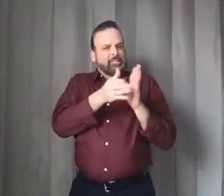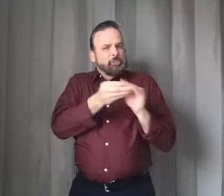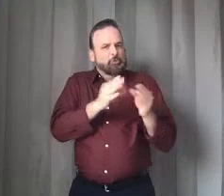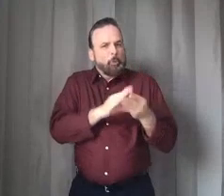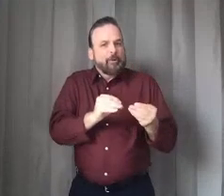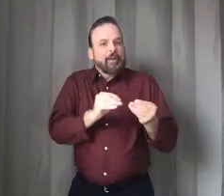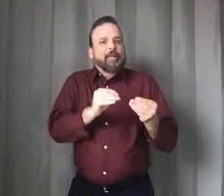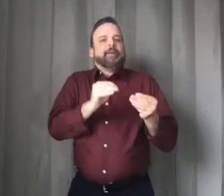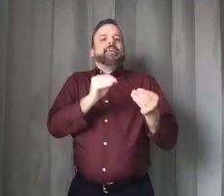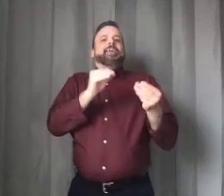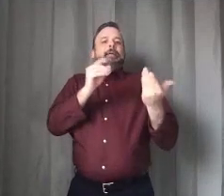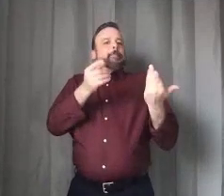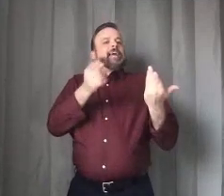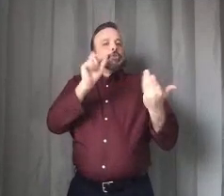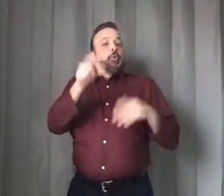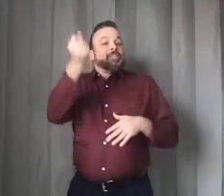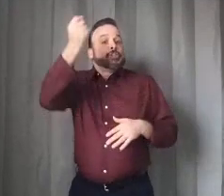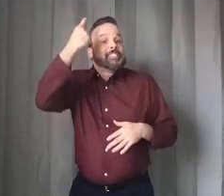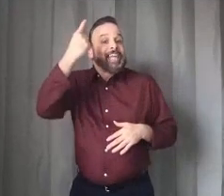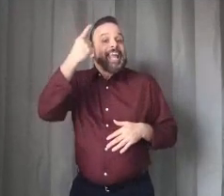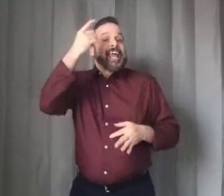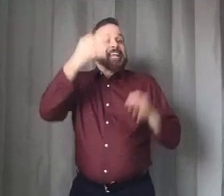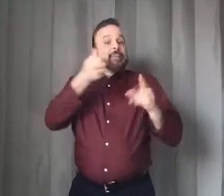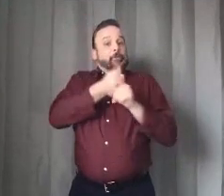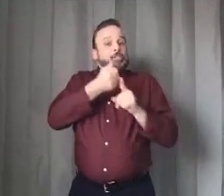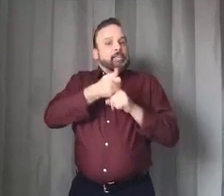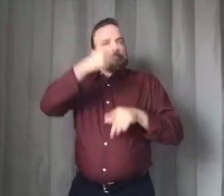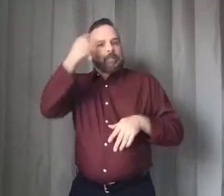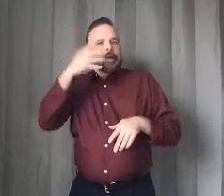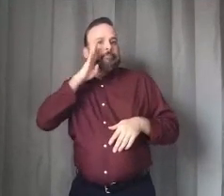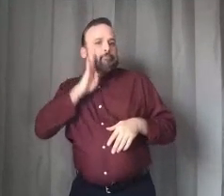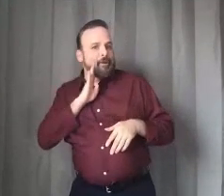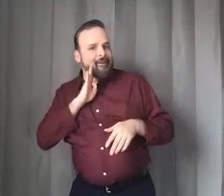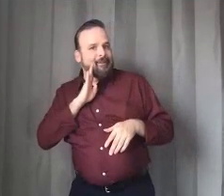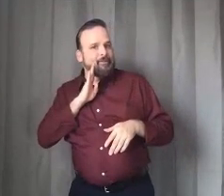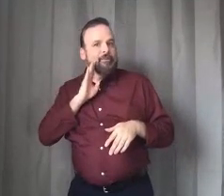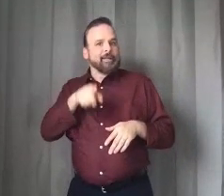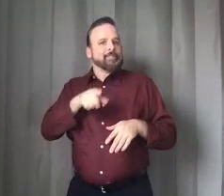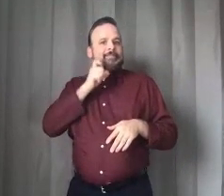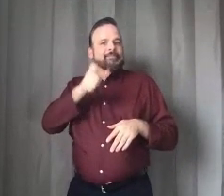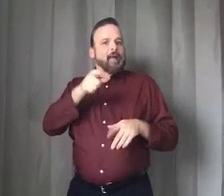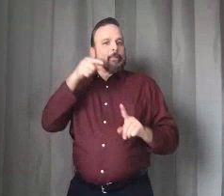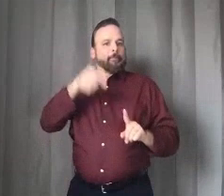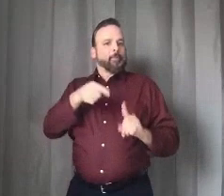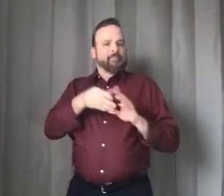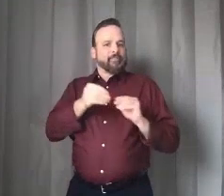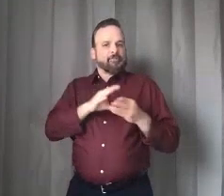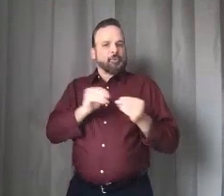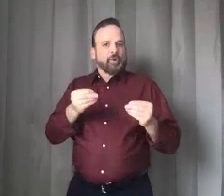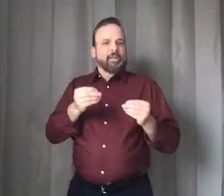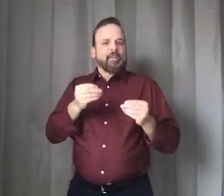Black, being brown, and knowing that thing that shapes your life, but it's not what the story is about.